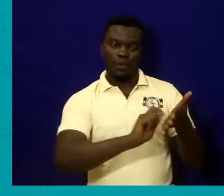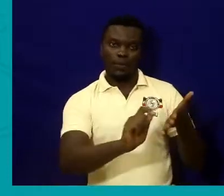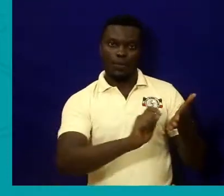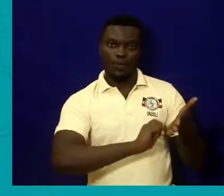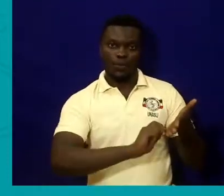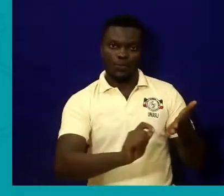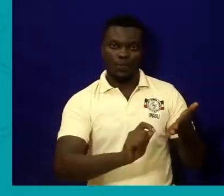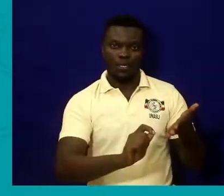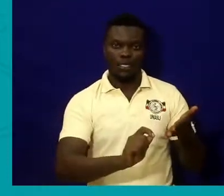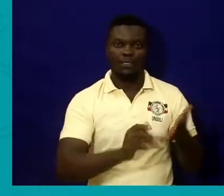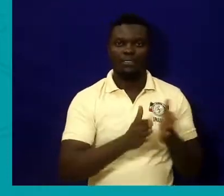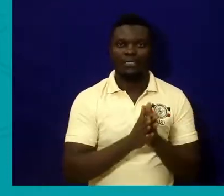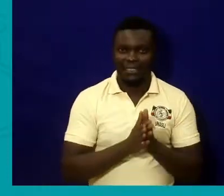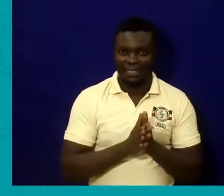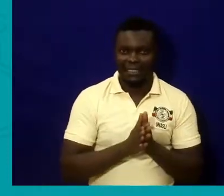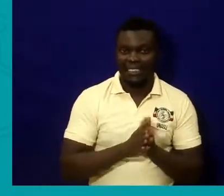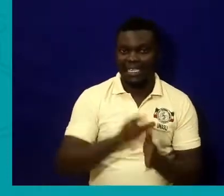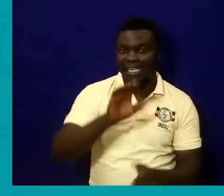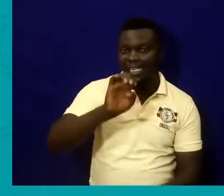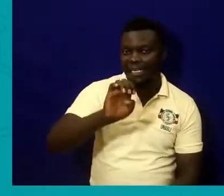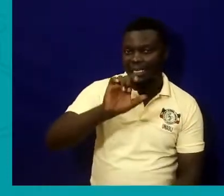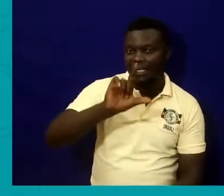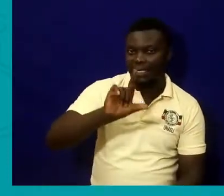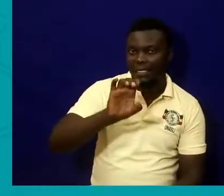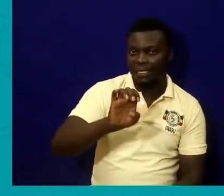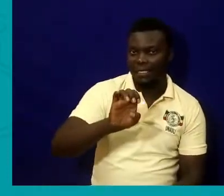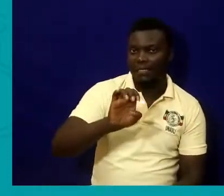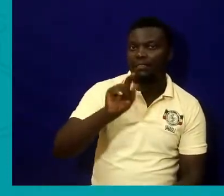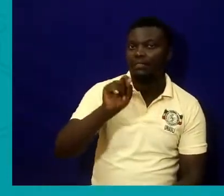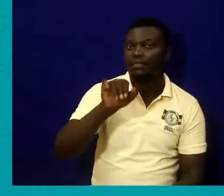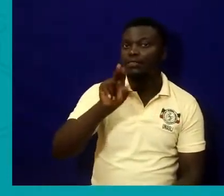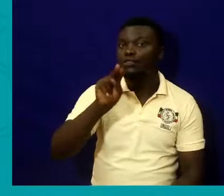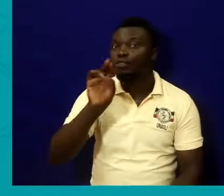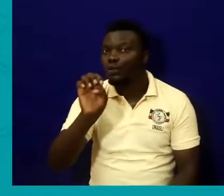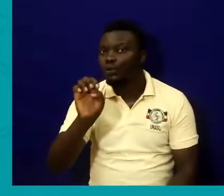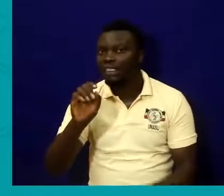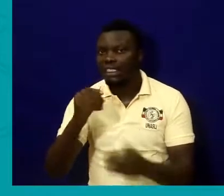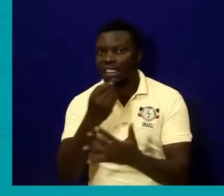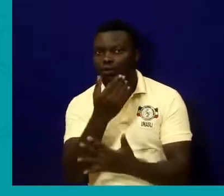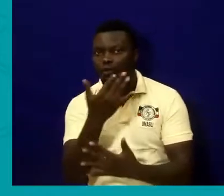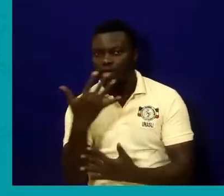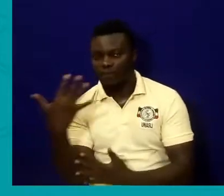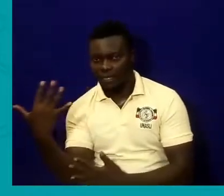We shall write electron configurations